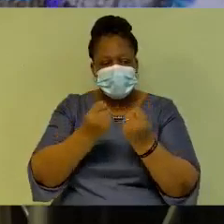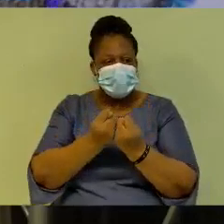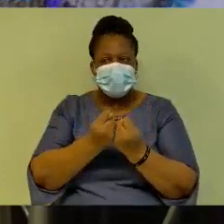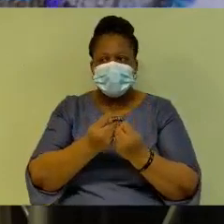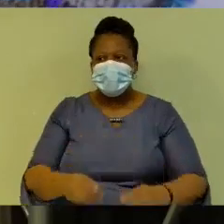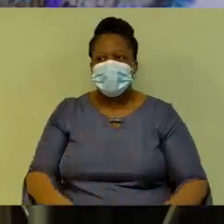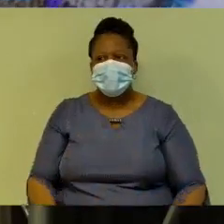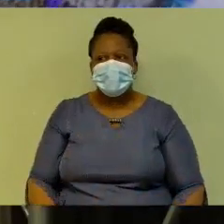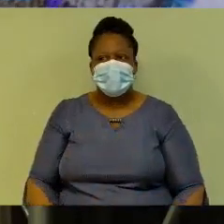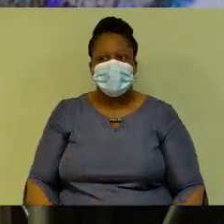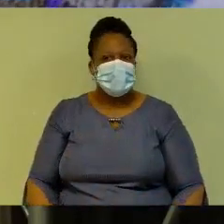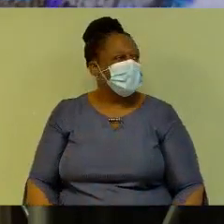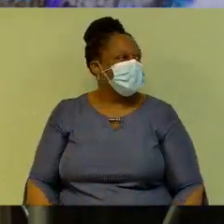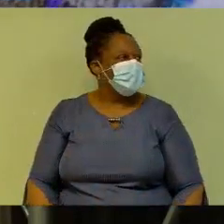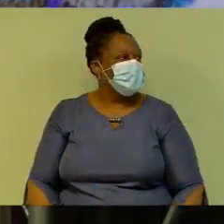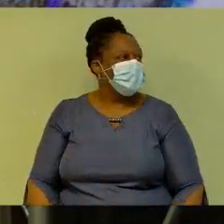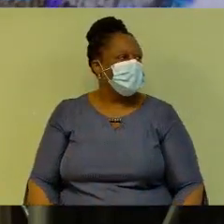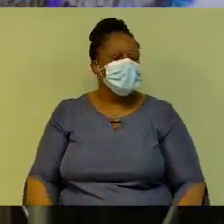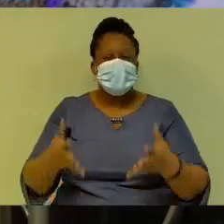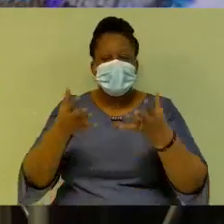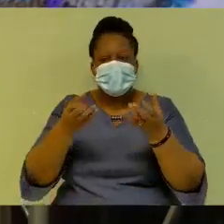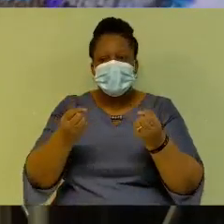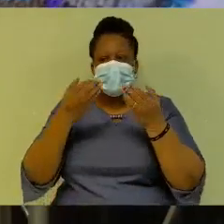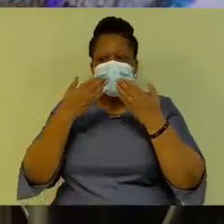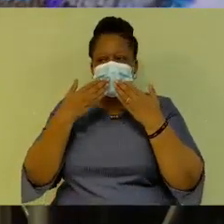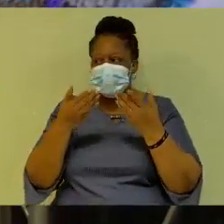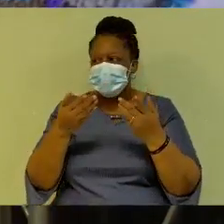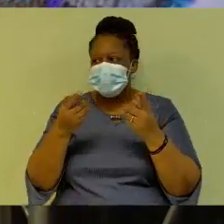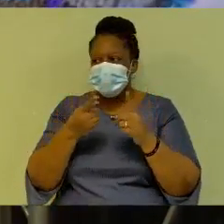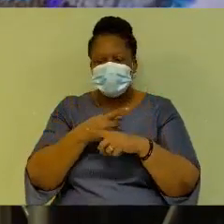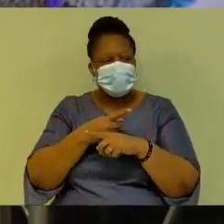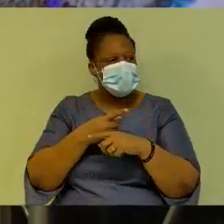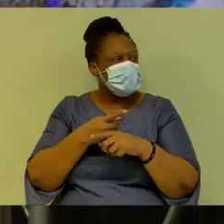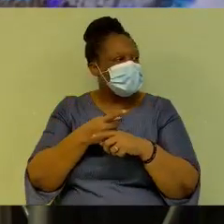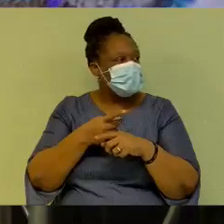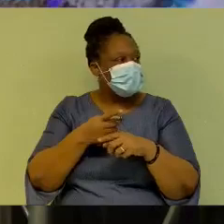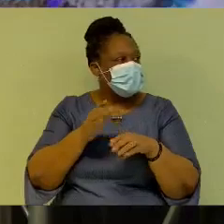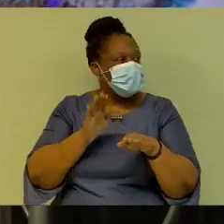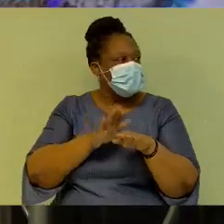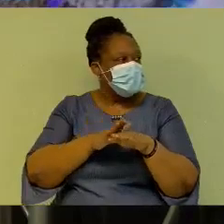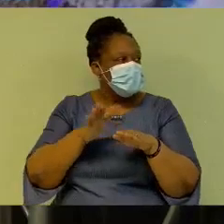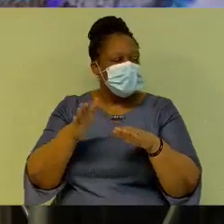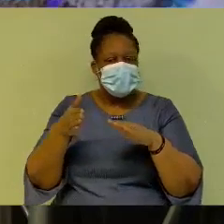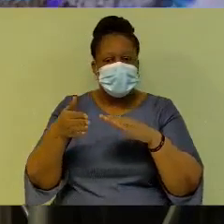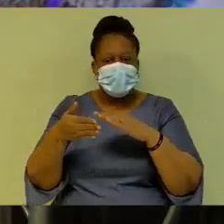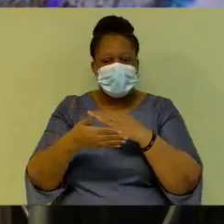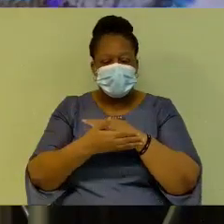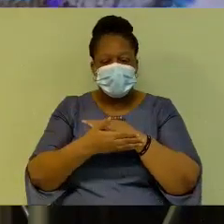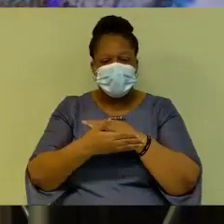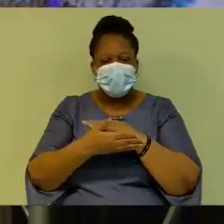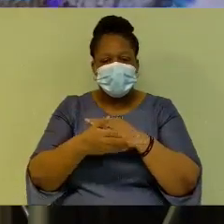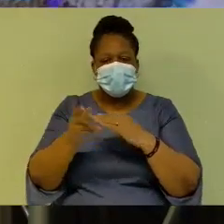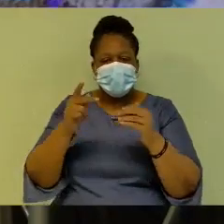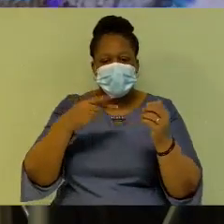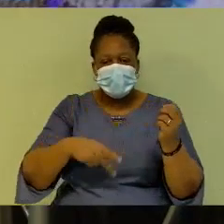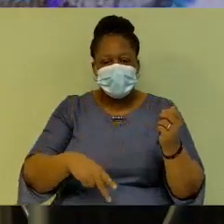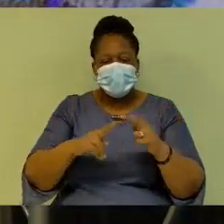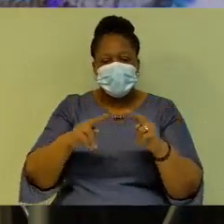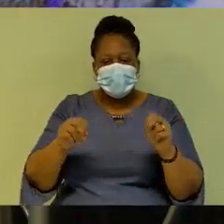also want to say thank you to the Jamaican Kittitian Division